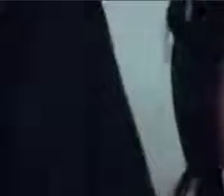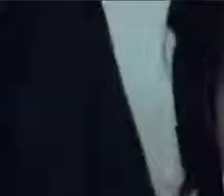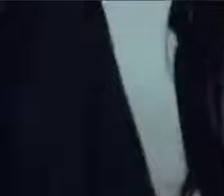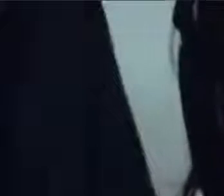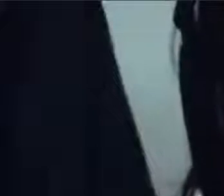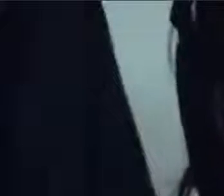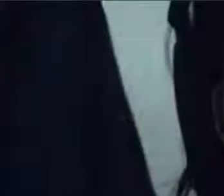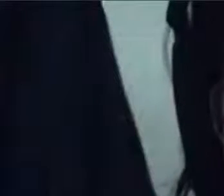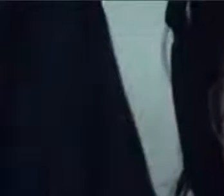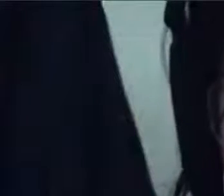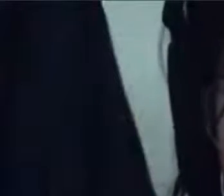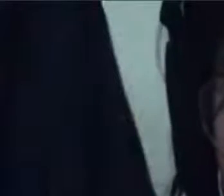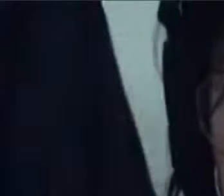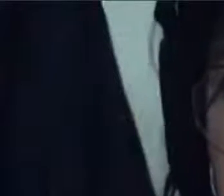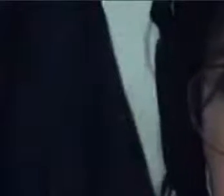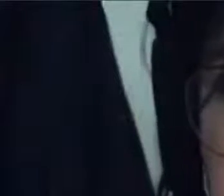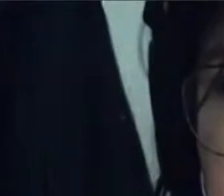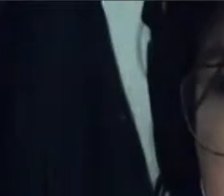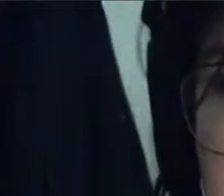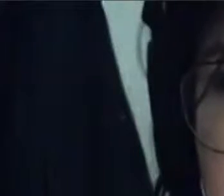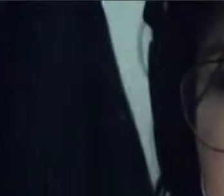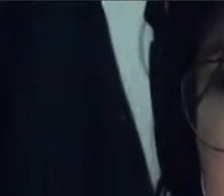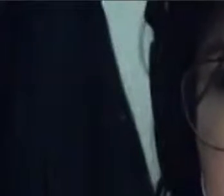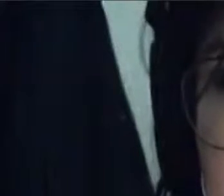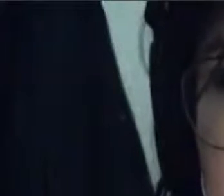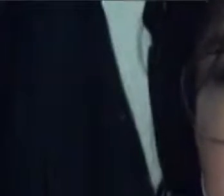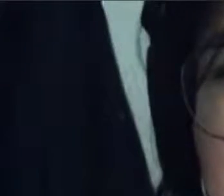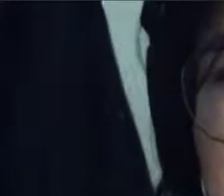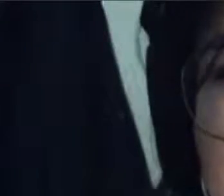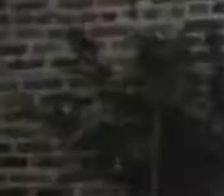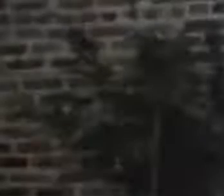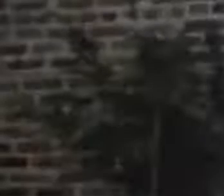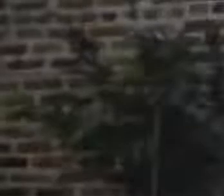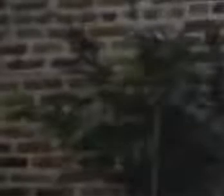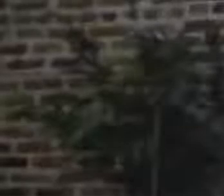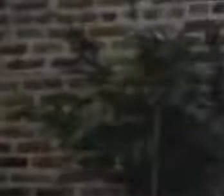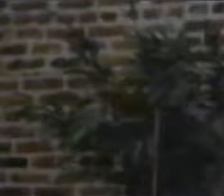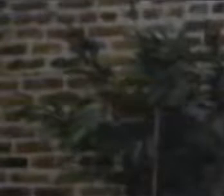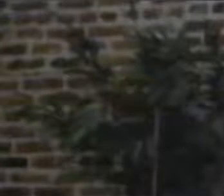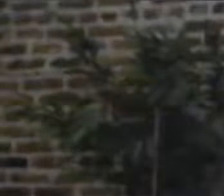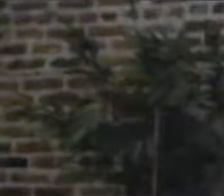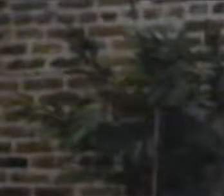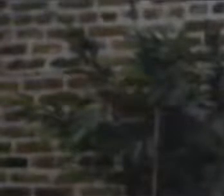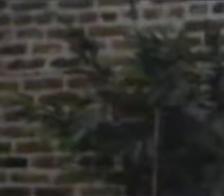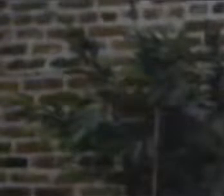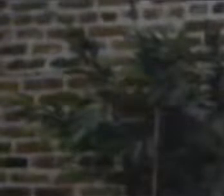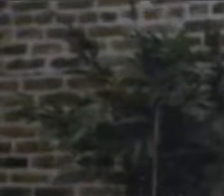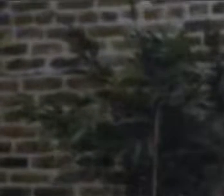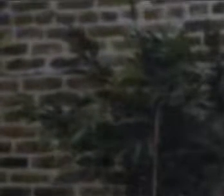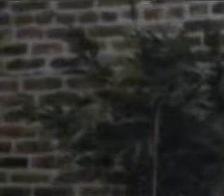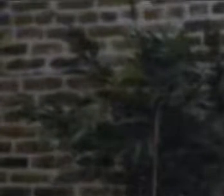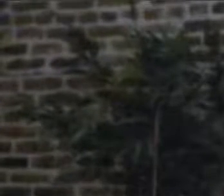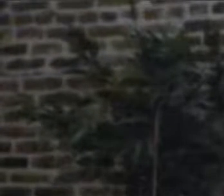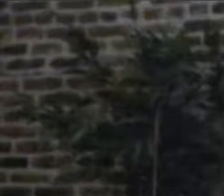an hour of footage at the end? It was less. Because we had to set up during the